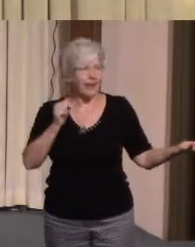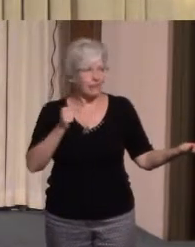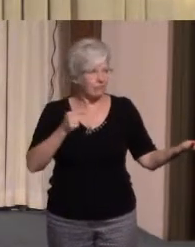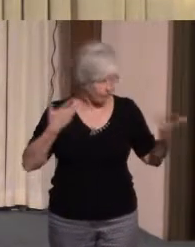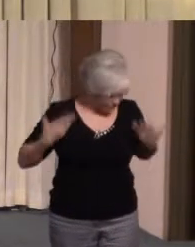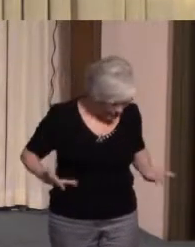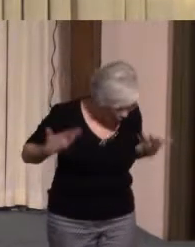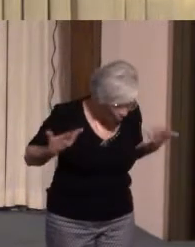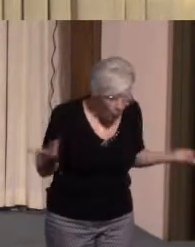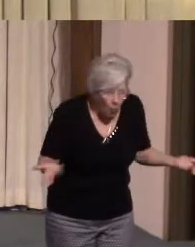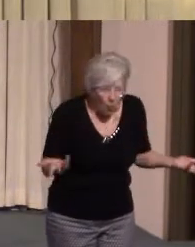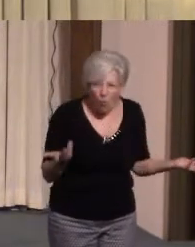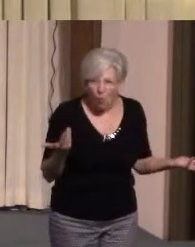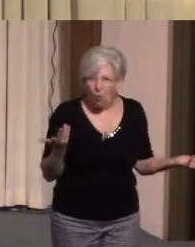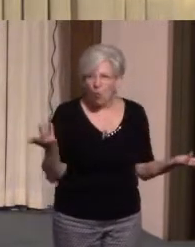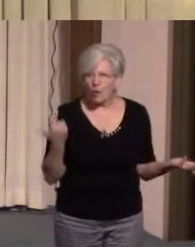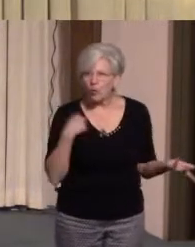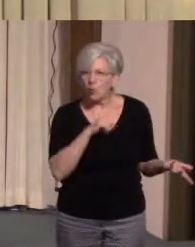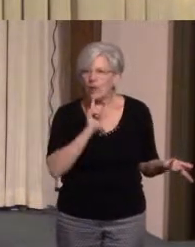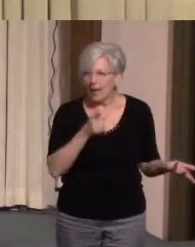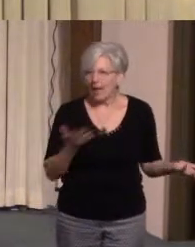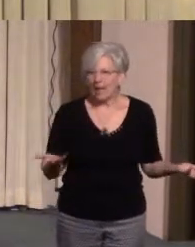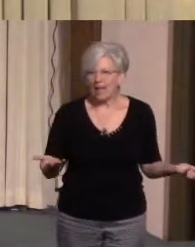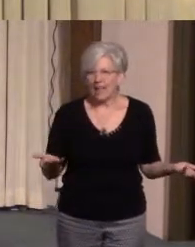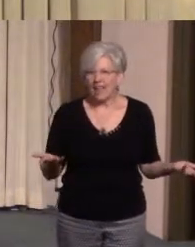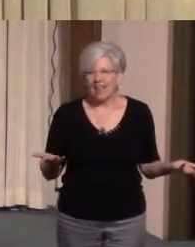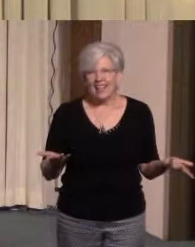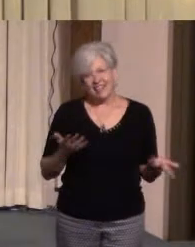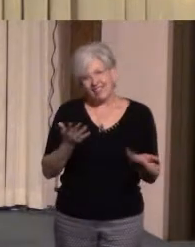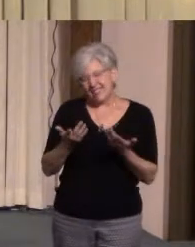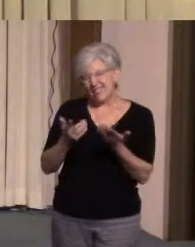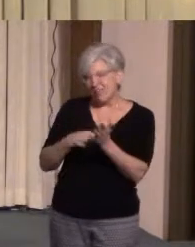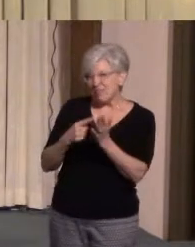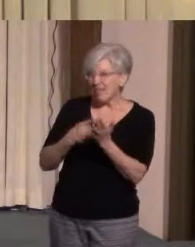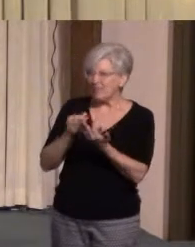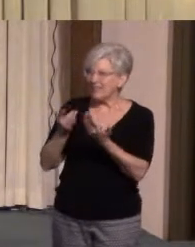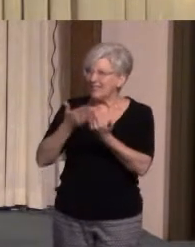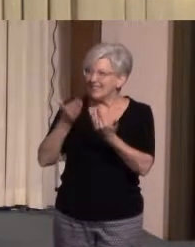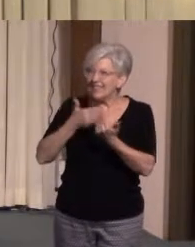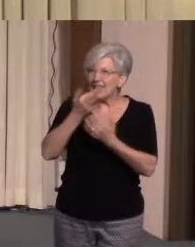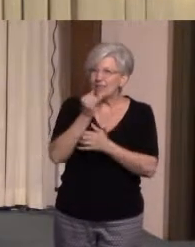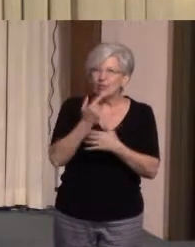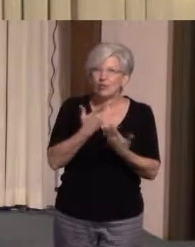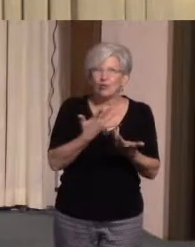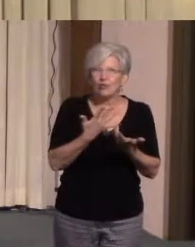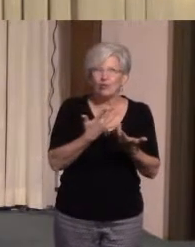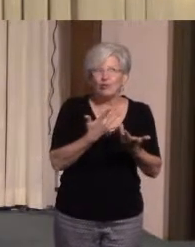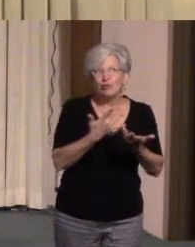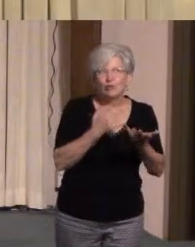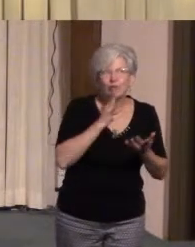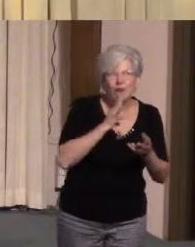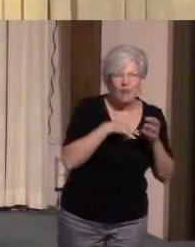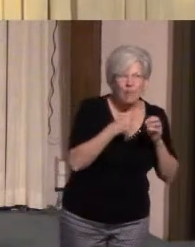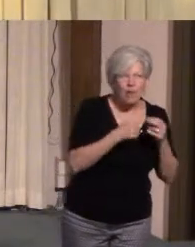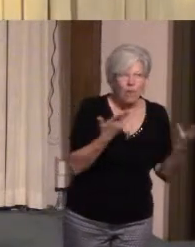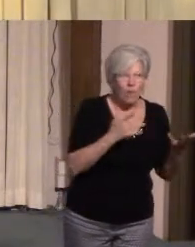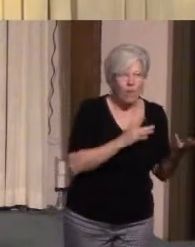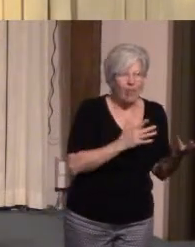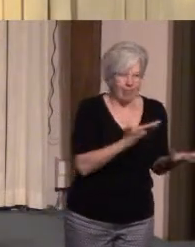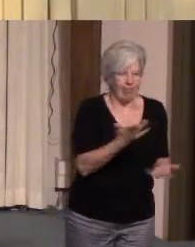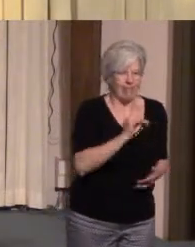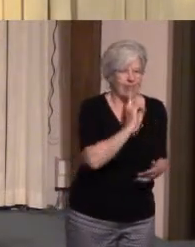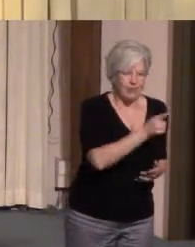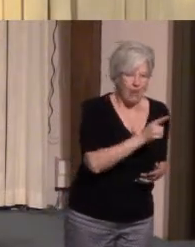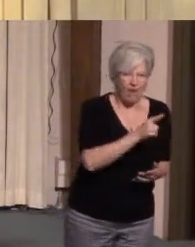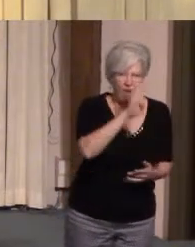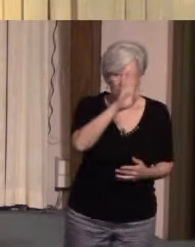God? What and who are we as human beings? And, sometimes it's easier to talk about